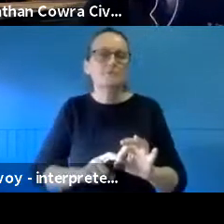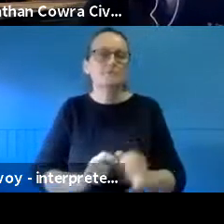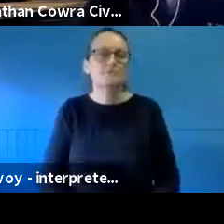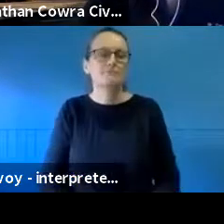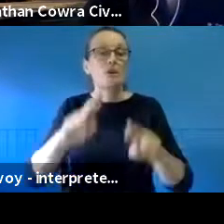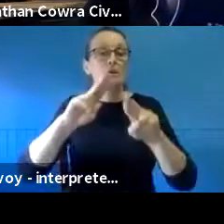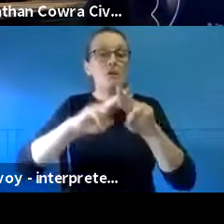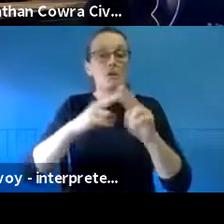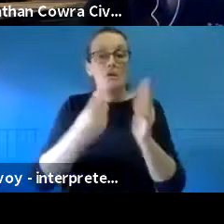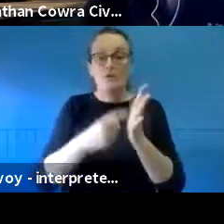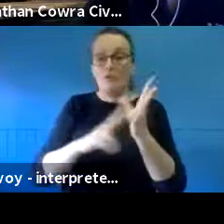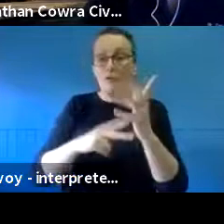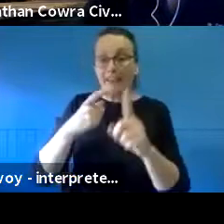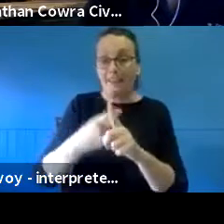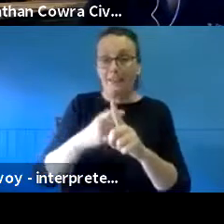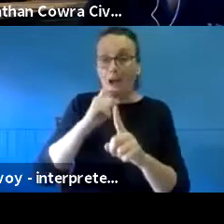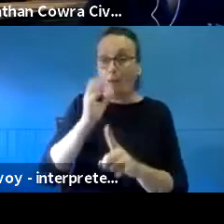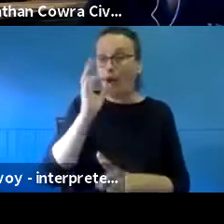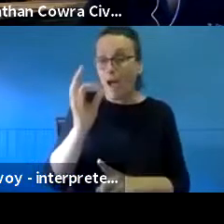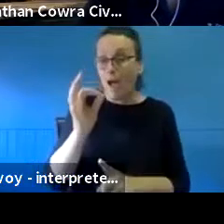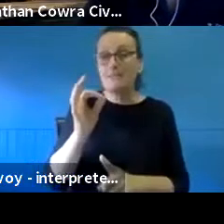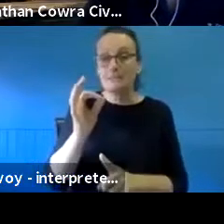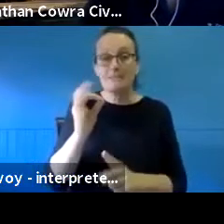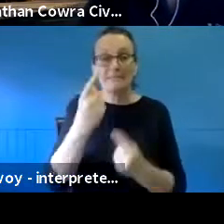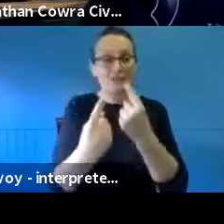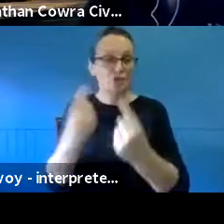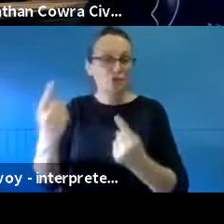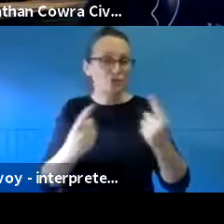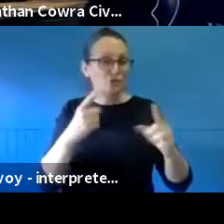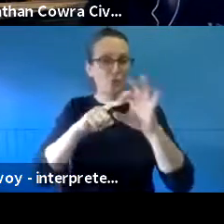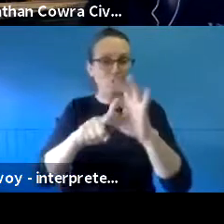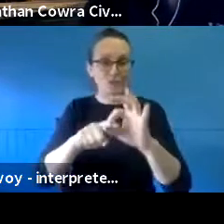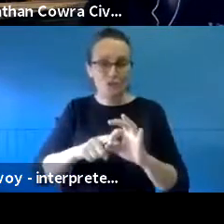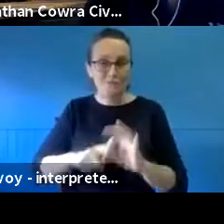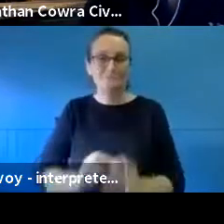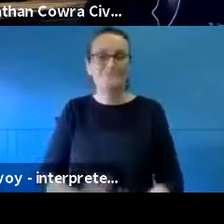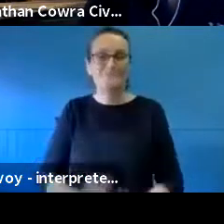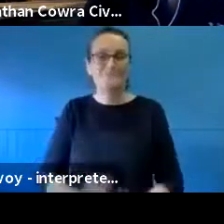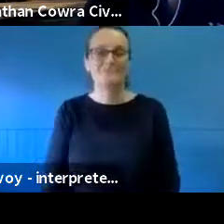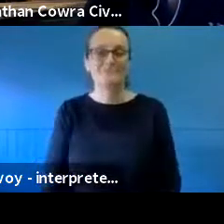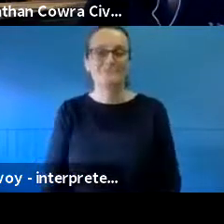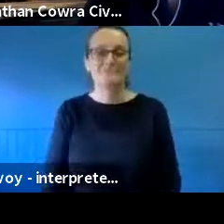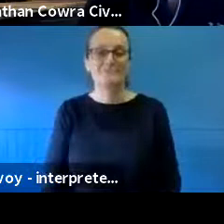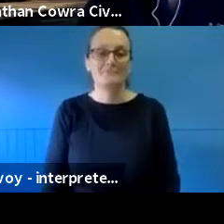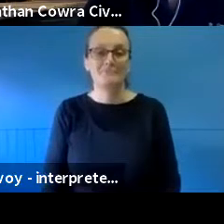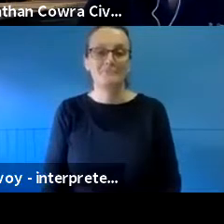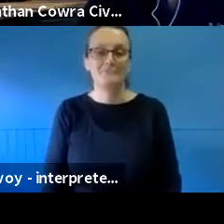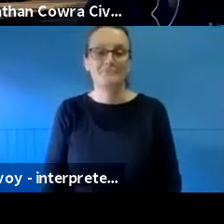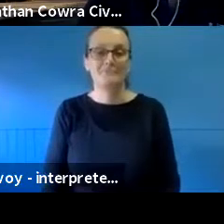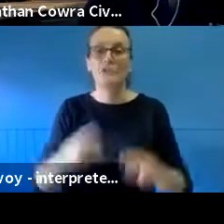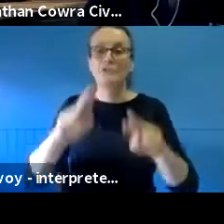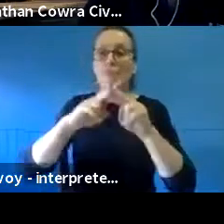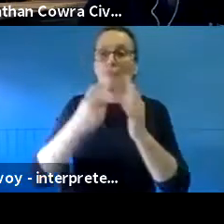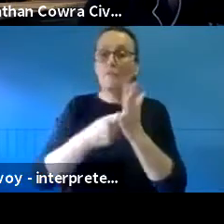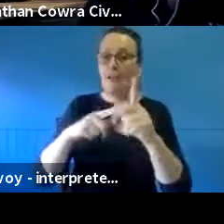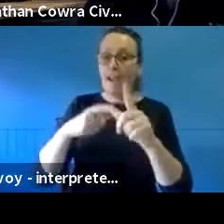Frank, I'm just going to throw each very quickly to you as I can try to navigate the boxes with the many, many questions in them. Frank, would you continue